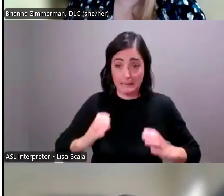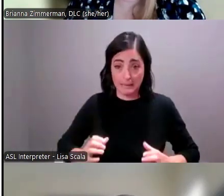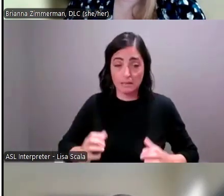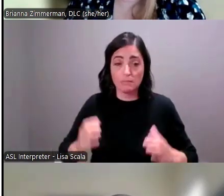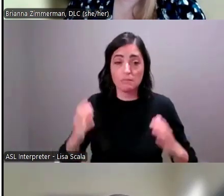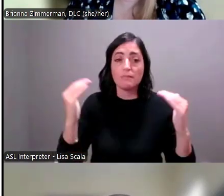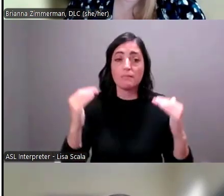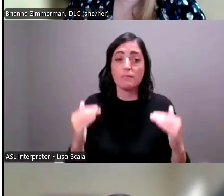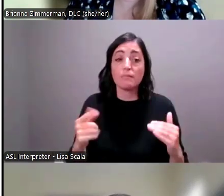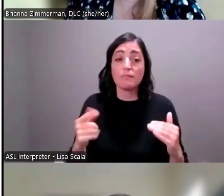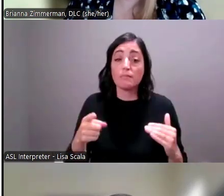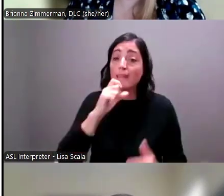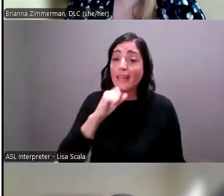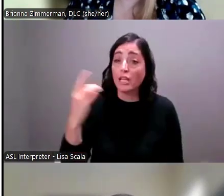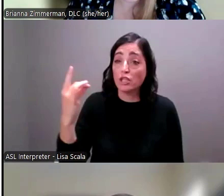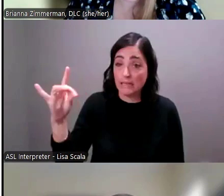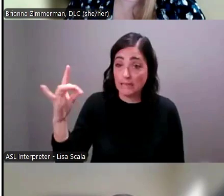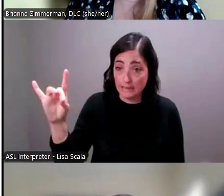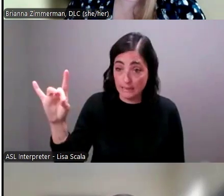you're 18 years old,